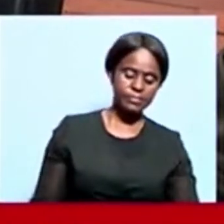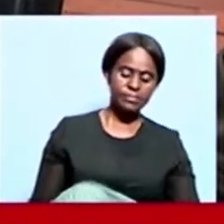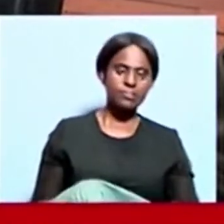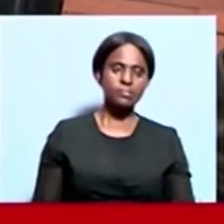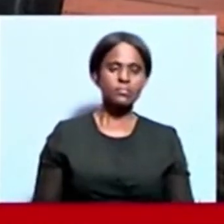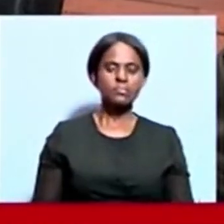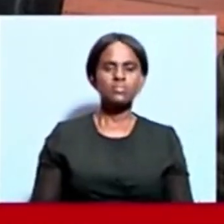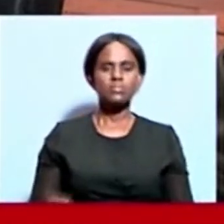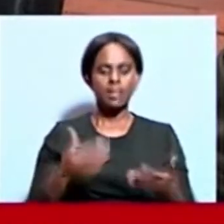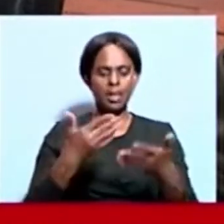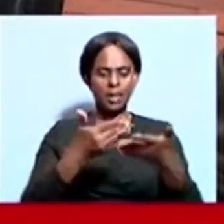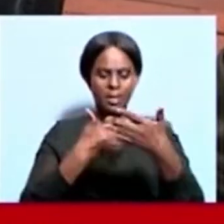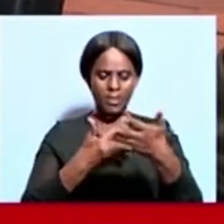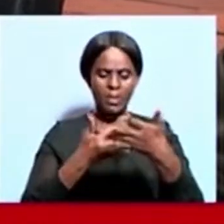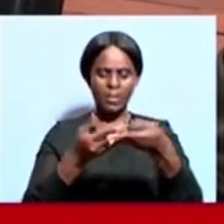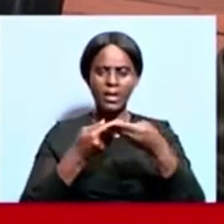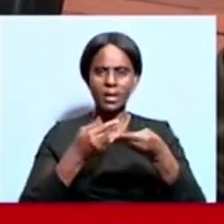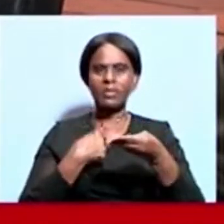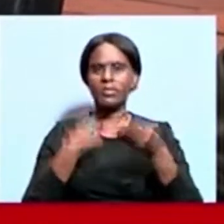me, how do I,